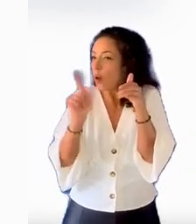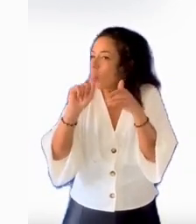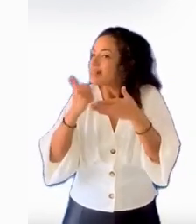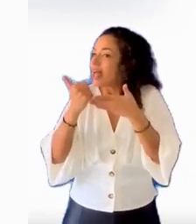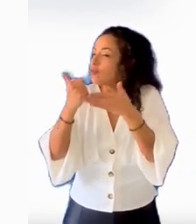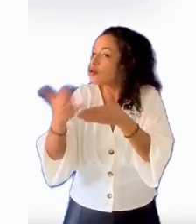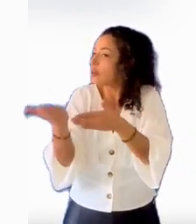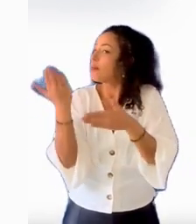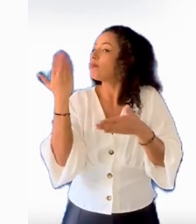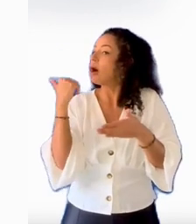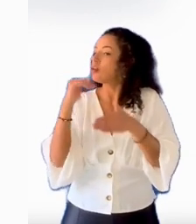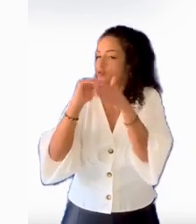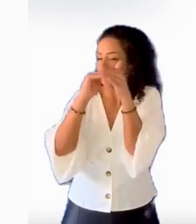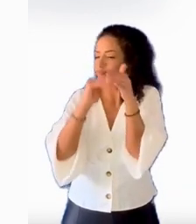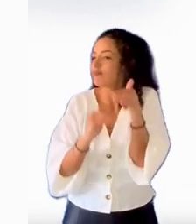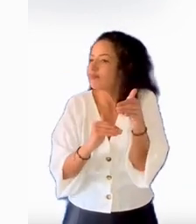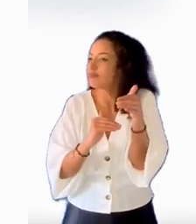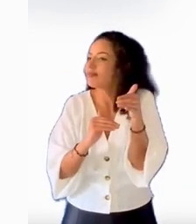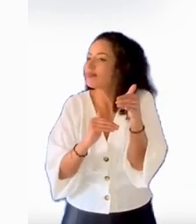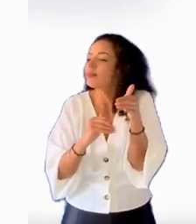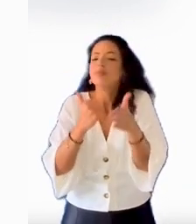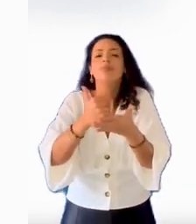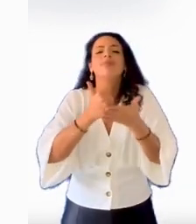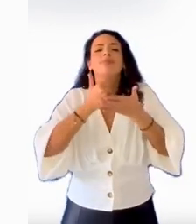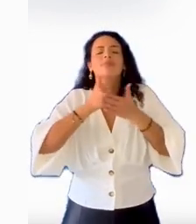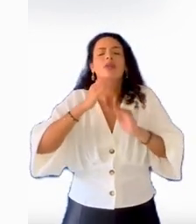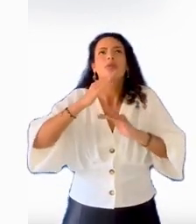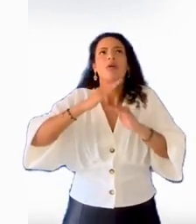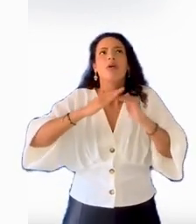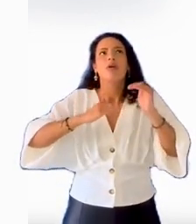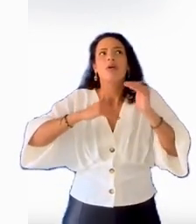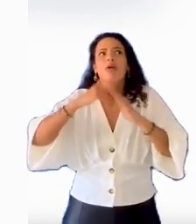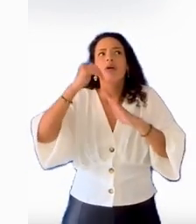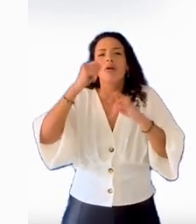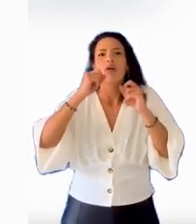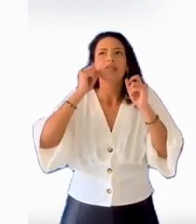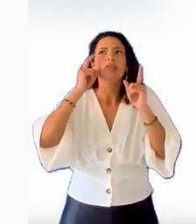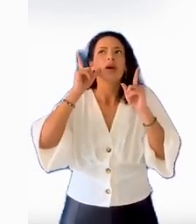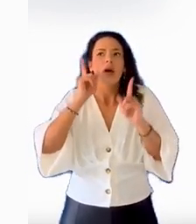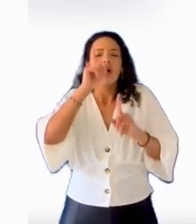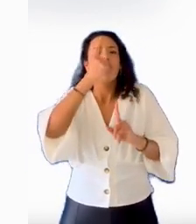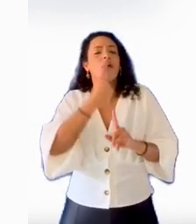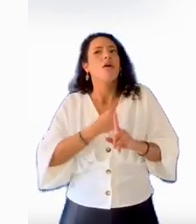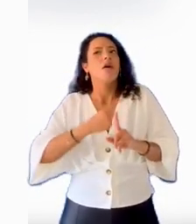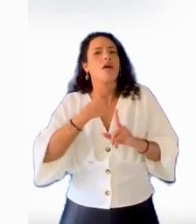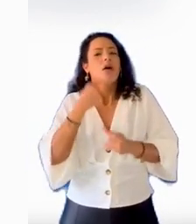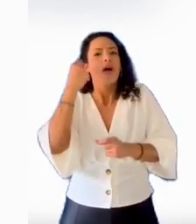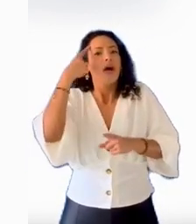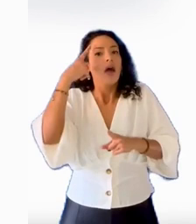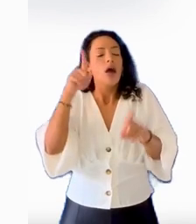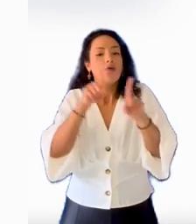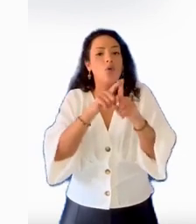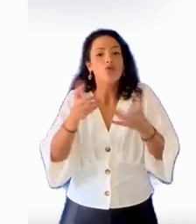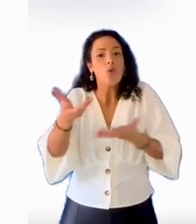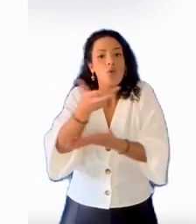in the past. This allows us to build up self-awareness, understanding, but most importantly to shift the conversation to what might